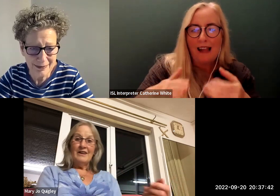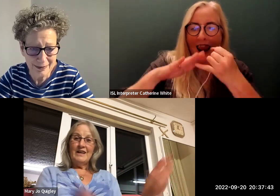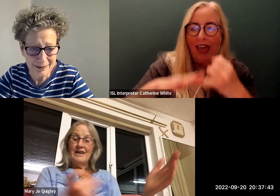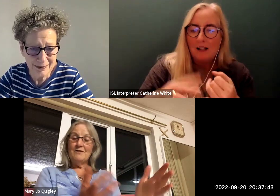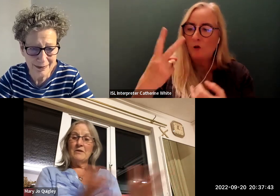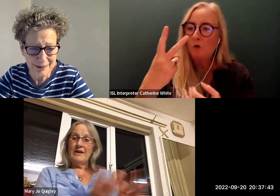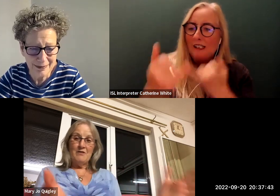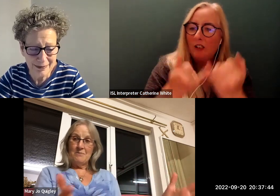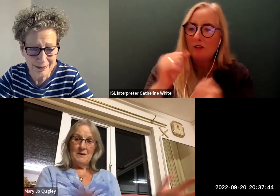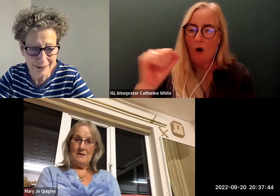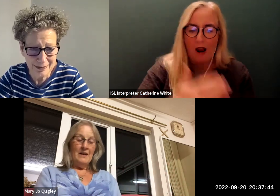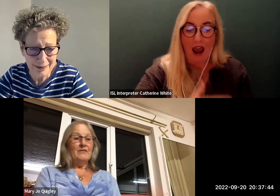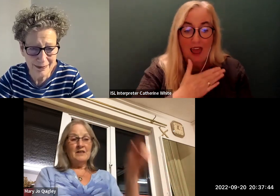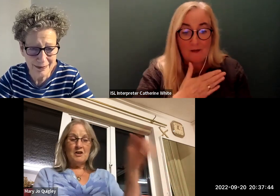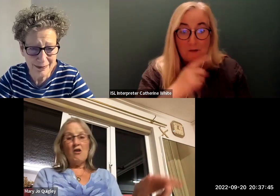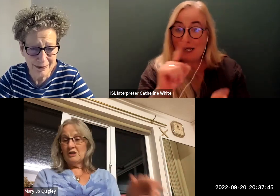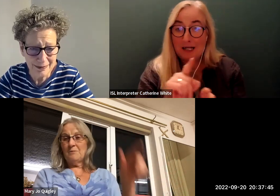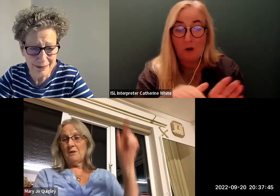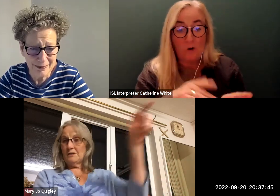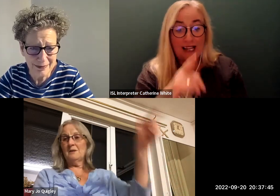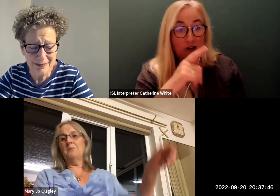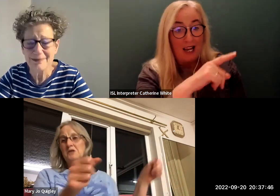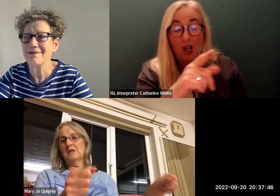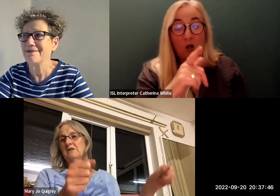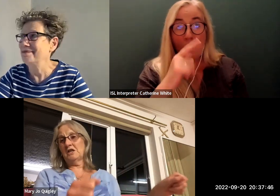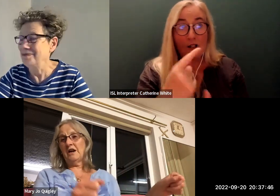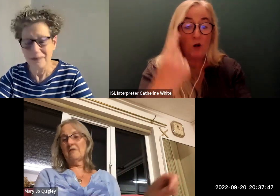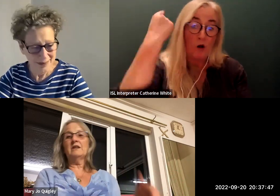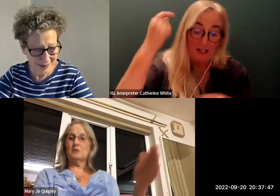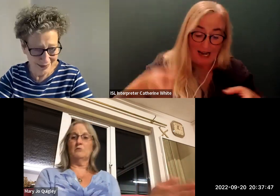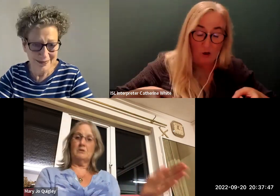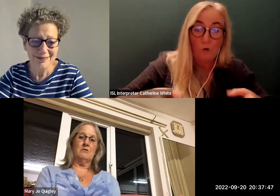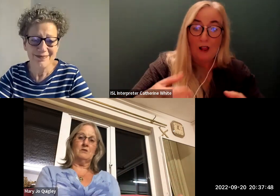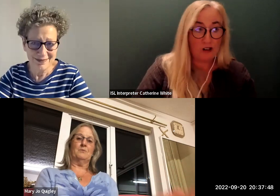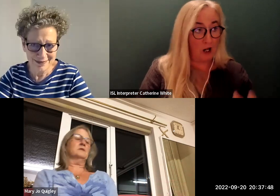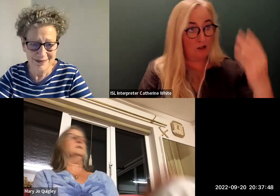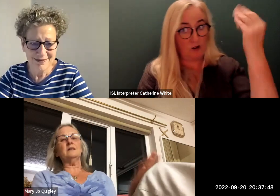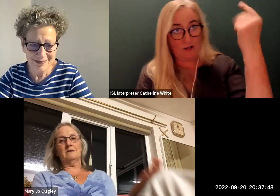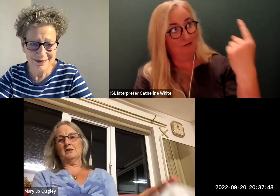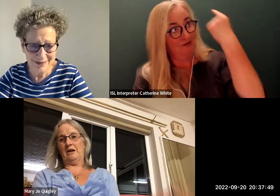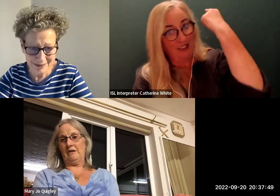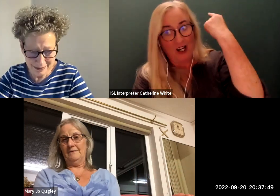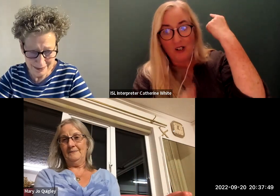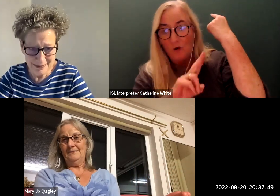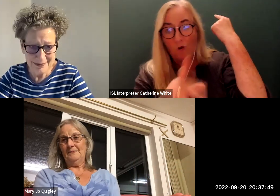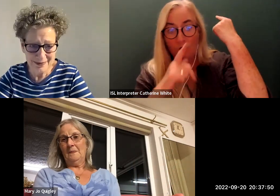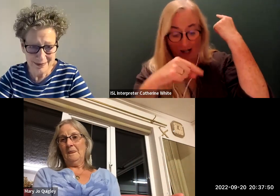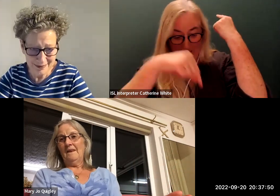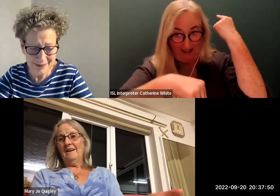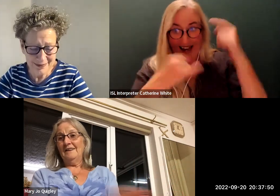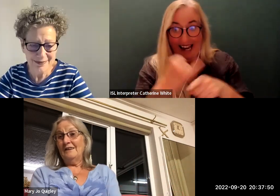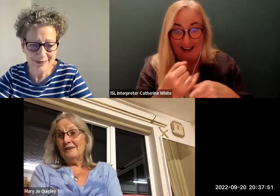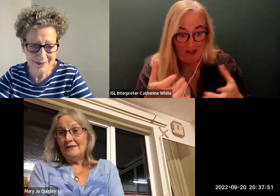That even with hearing people, they talk to the person pushing the chair, they don't talk to the person in the chair.